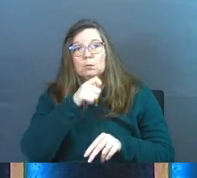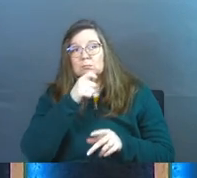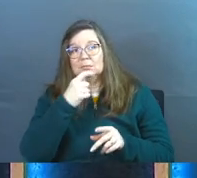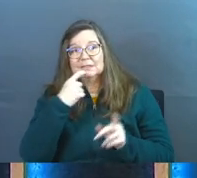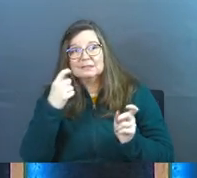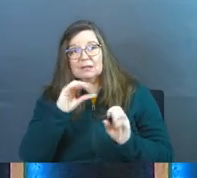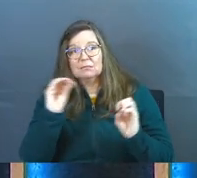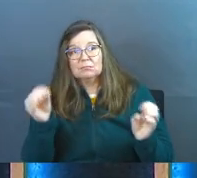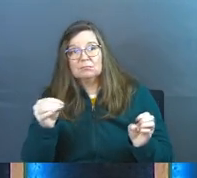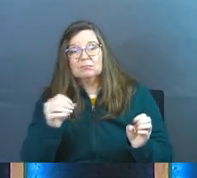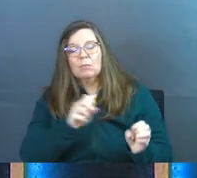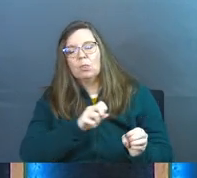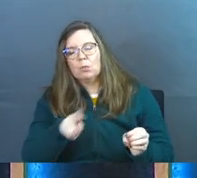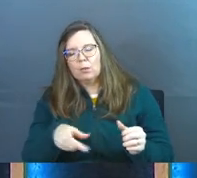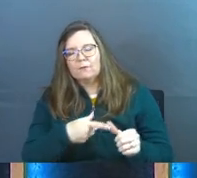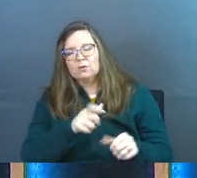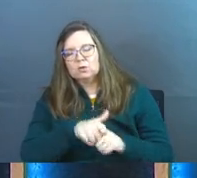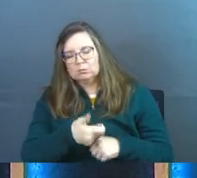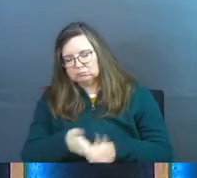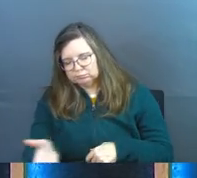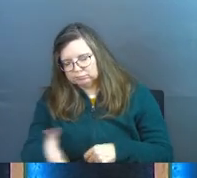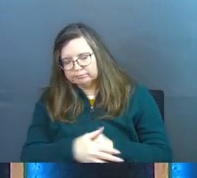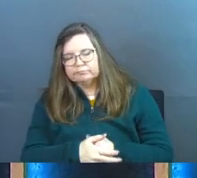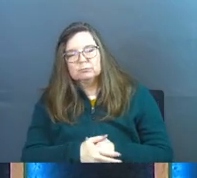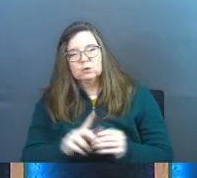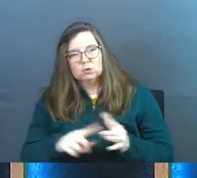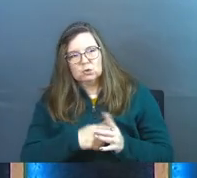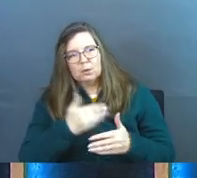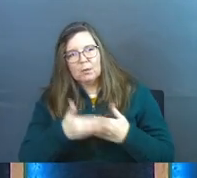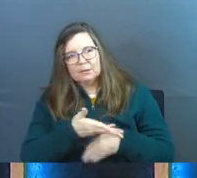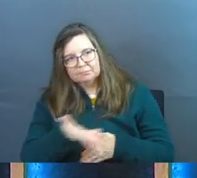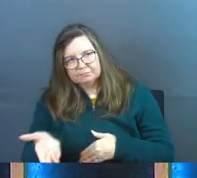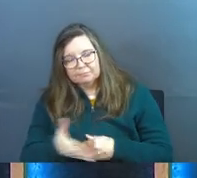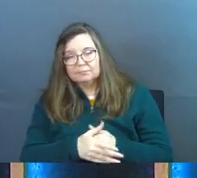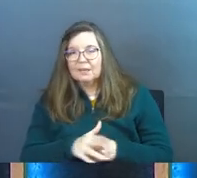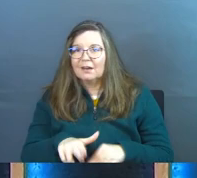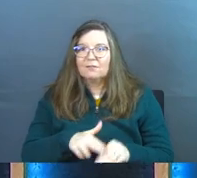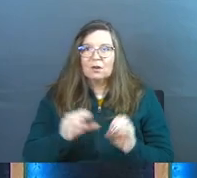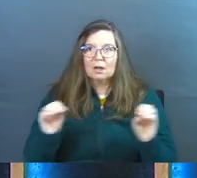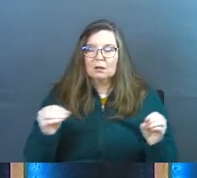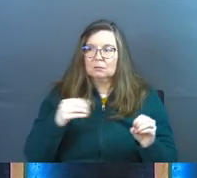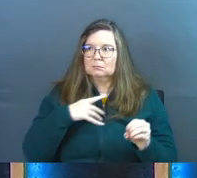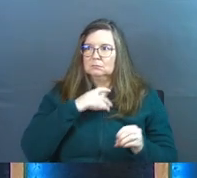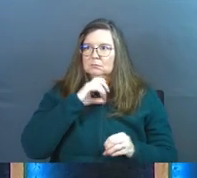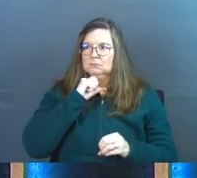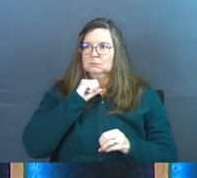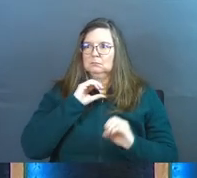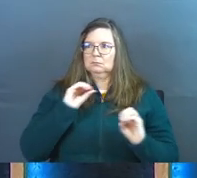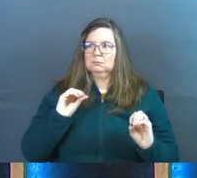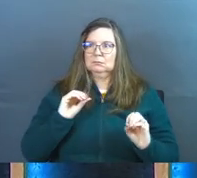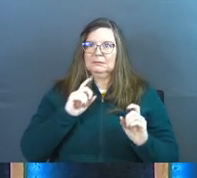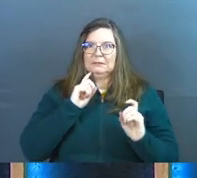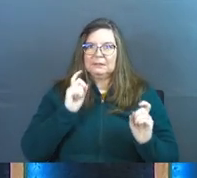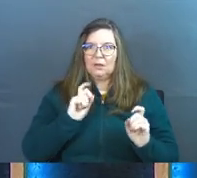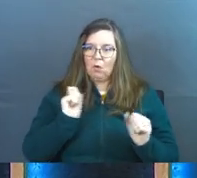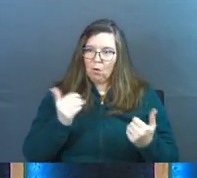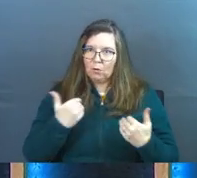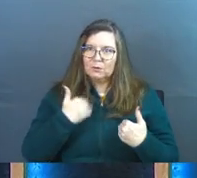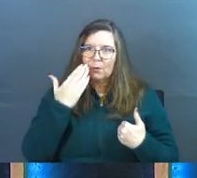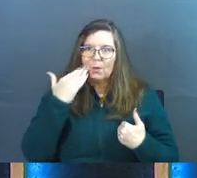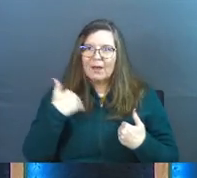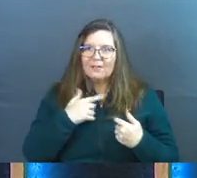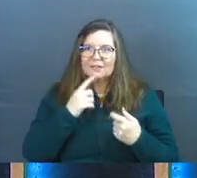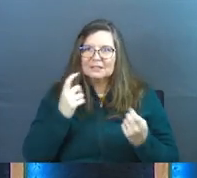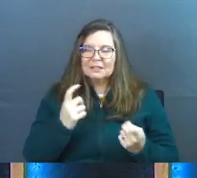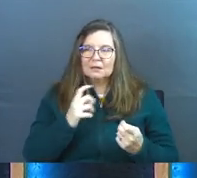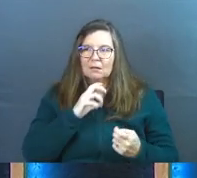sin, he gets to cast the first stone. He gets to start the process of killing her. And of course, none of them have zero sin. And they all know it.